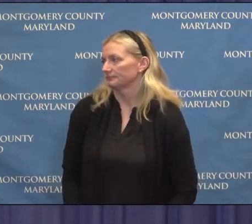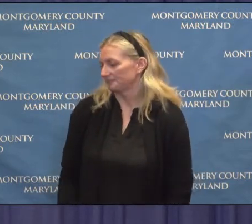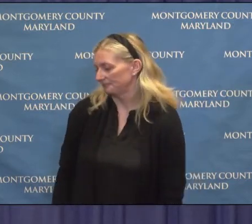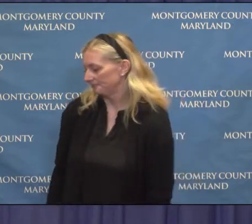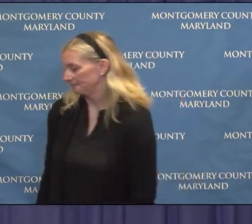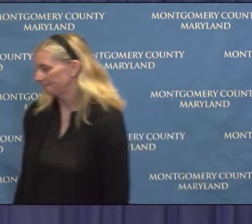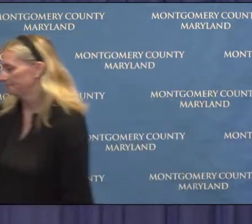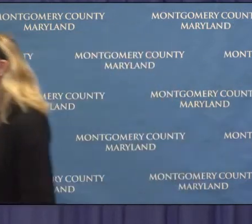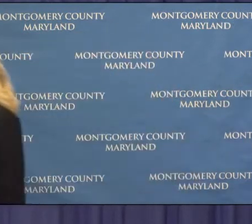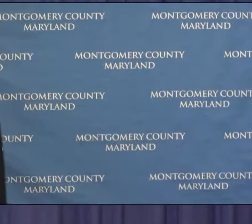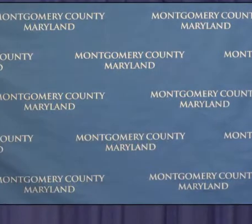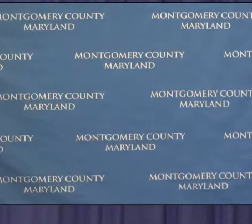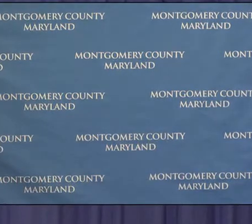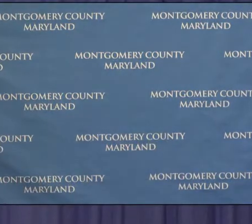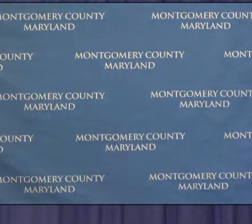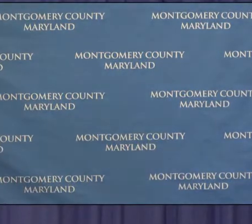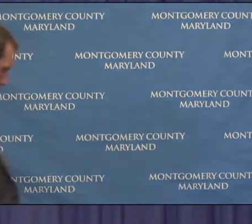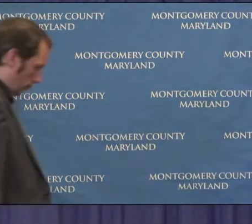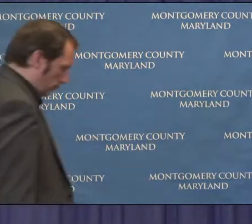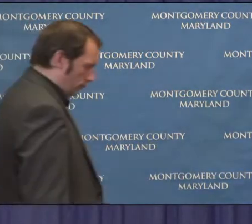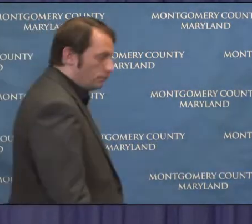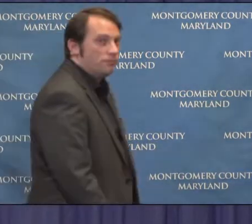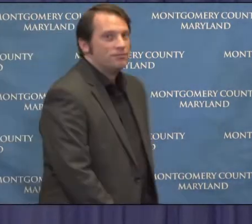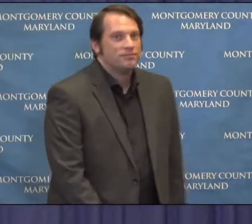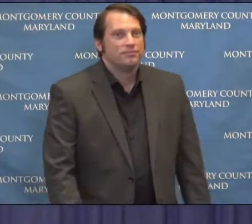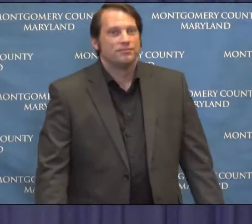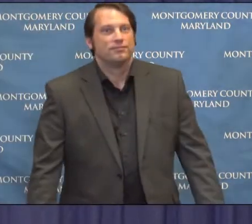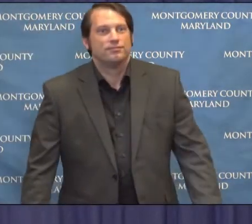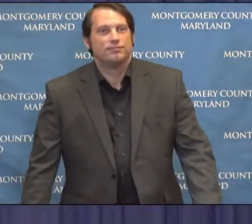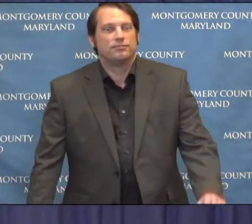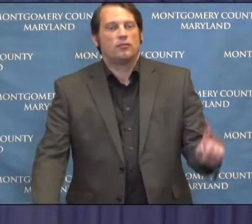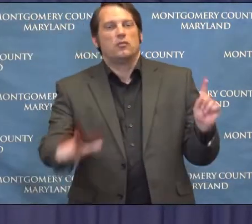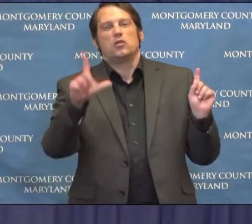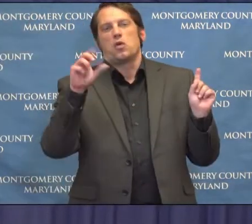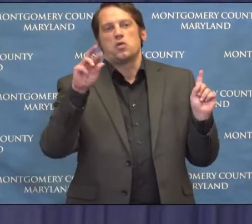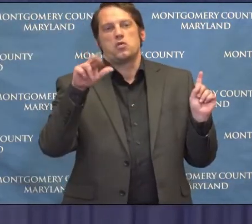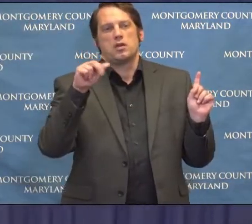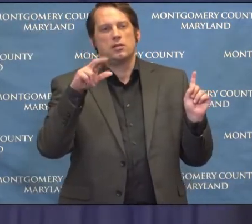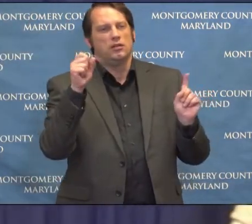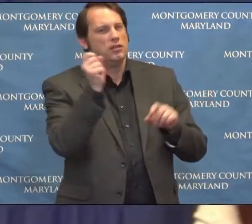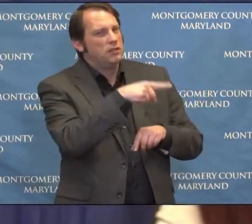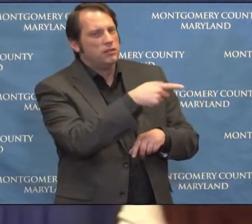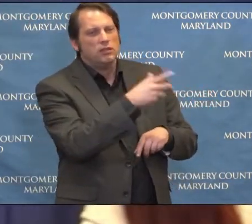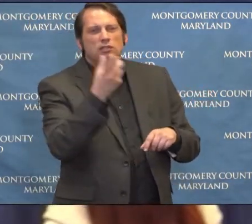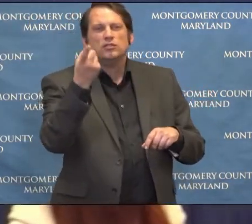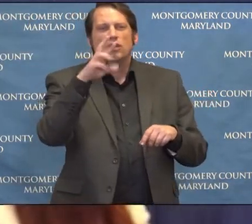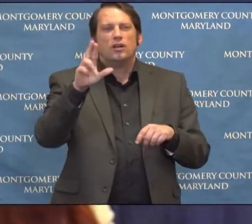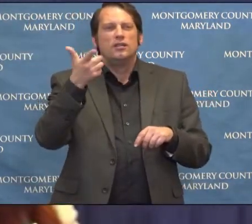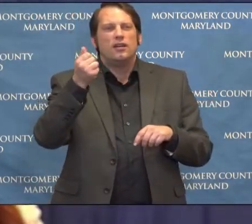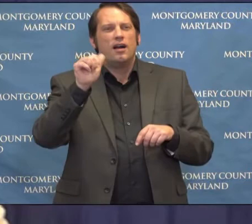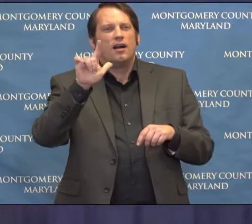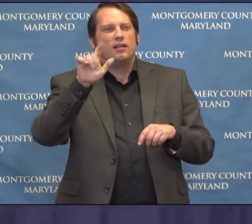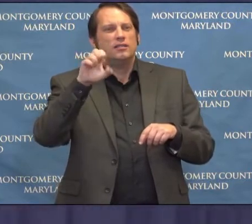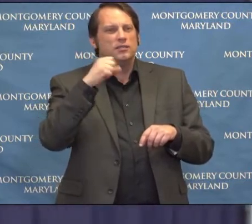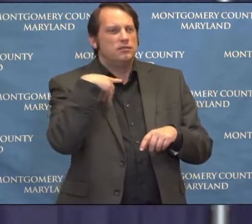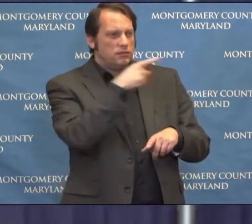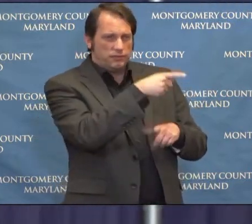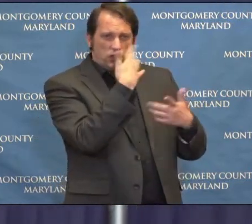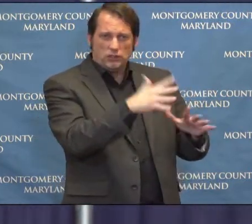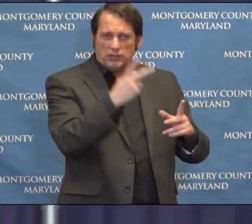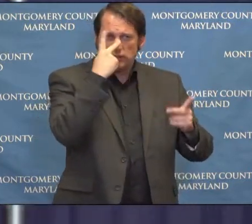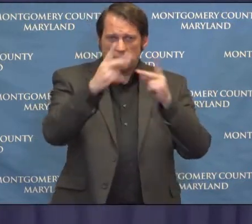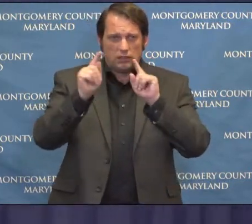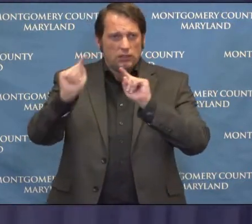seen cases among the homeless population, Dr. Gales? Yes, there have been at least one or two,